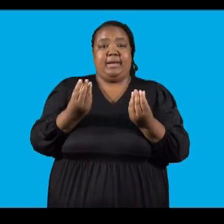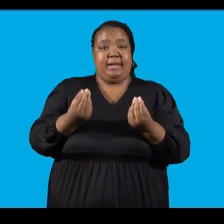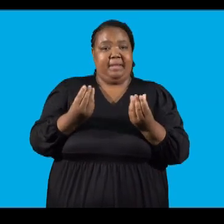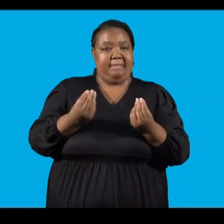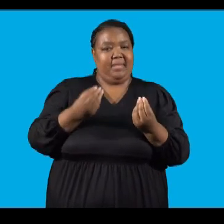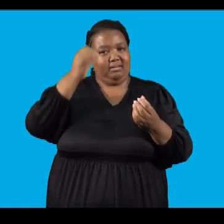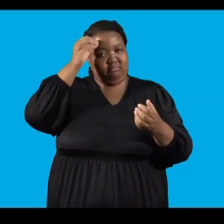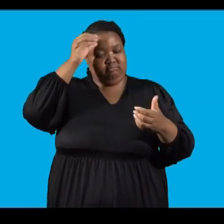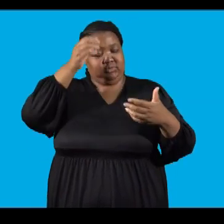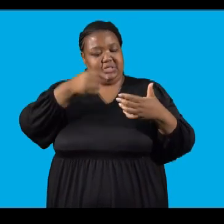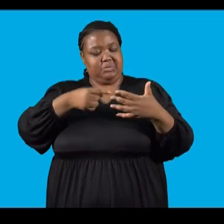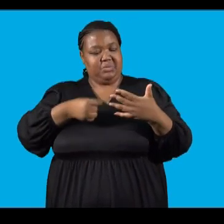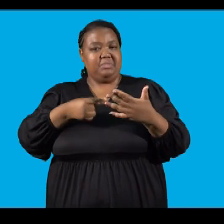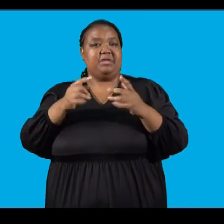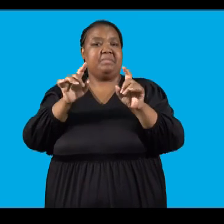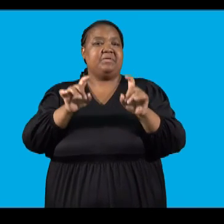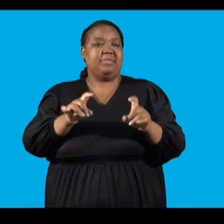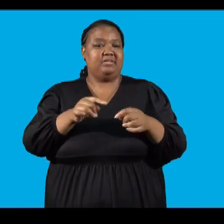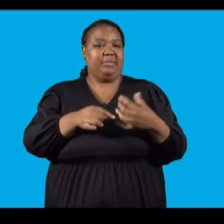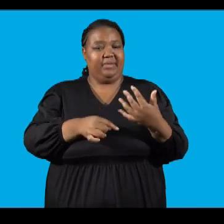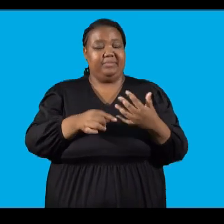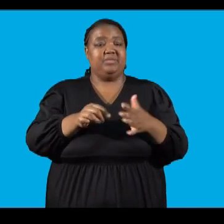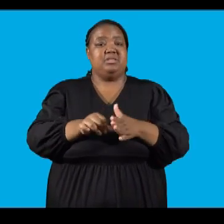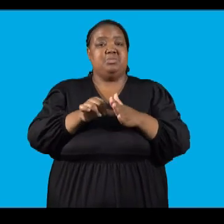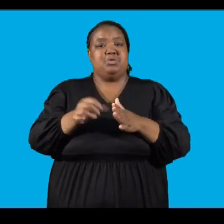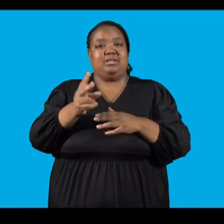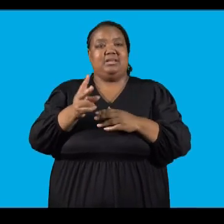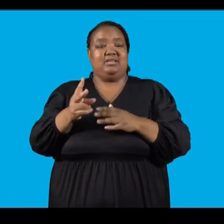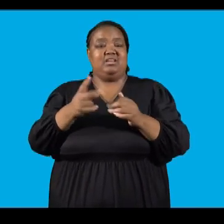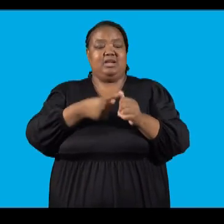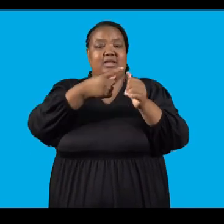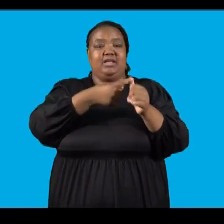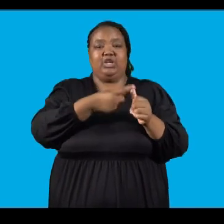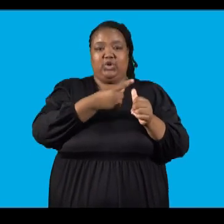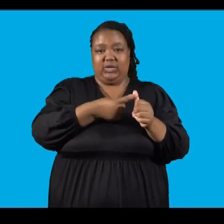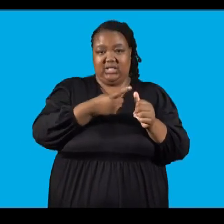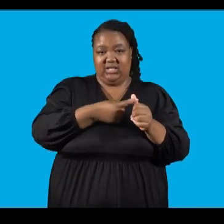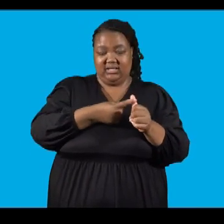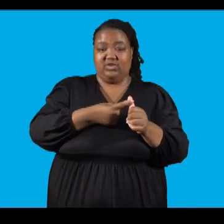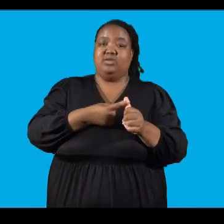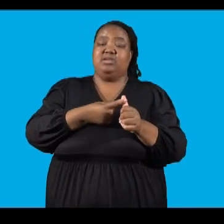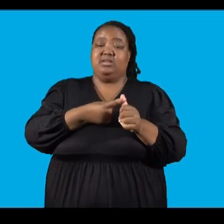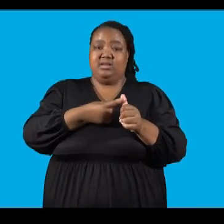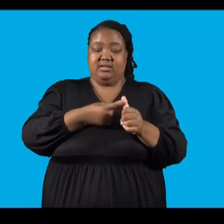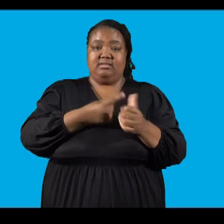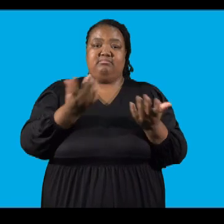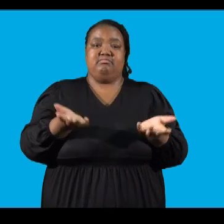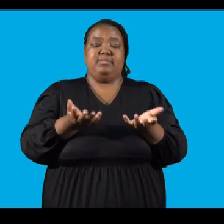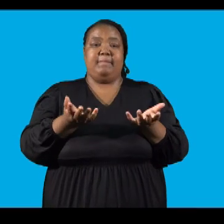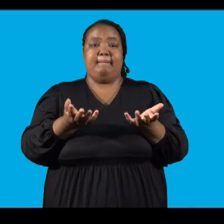as the fundamental numerical concepts and principles. Very important once again for the